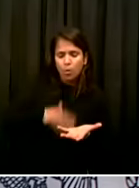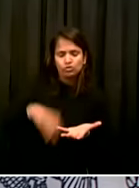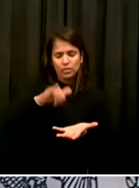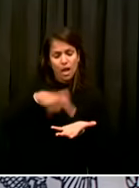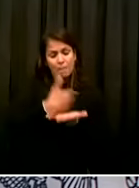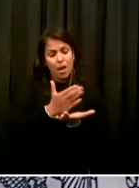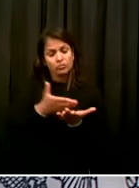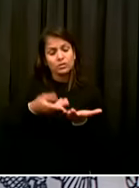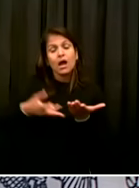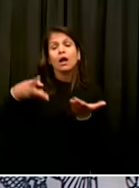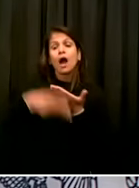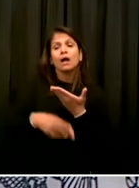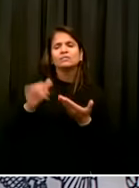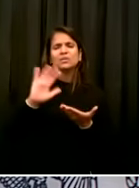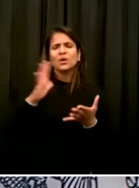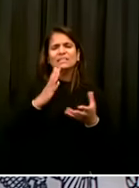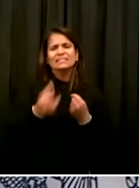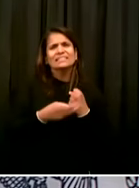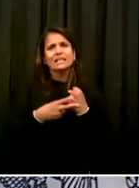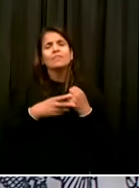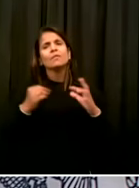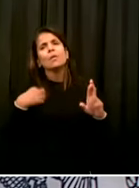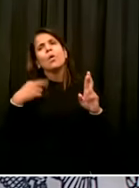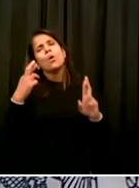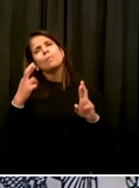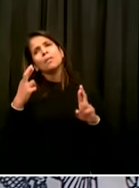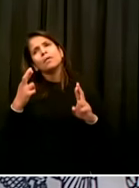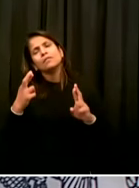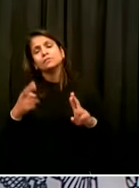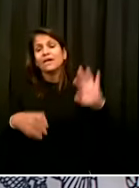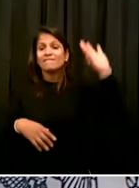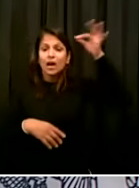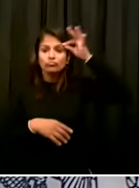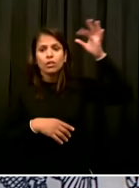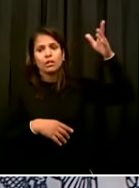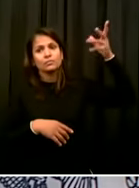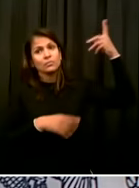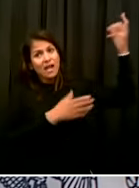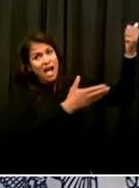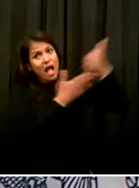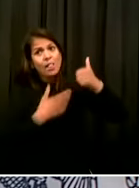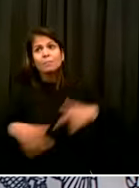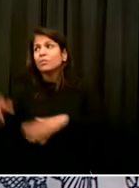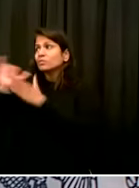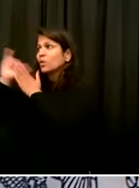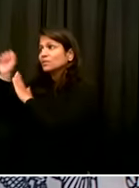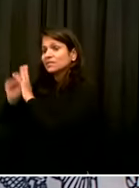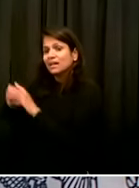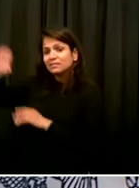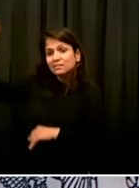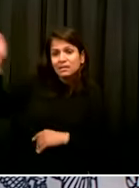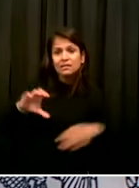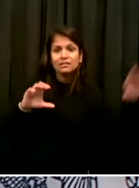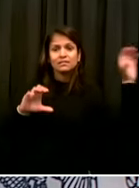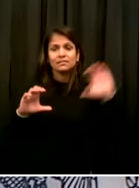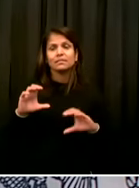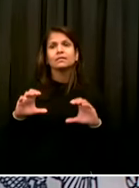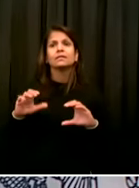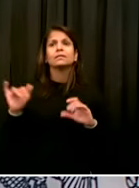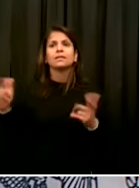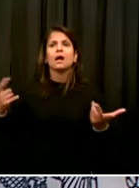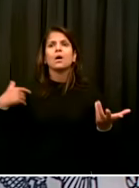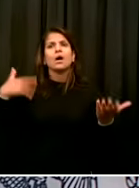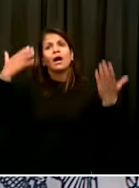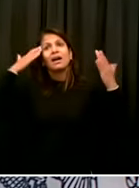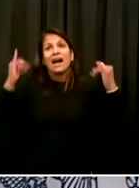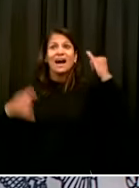deep discussions with Albany about long-term borrowing, and that could avert the crisis. Our work with the labor unions on savings could avert the